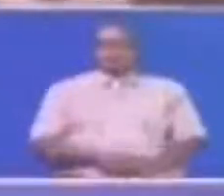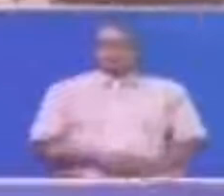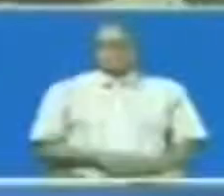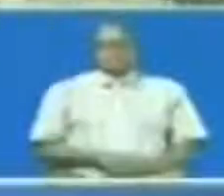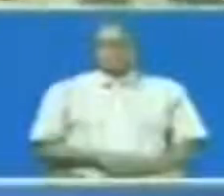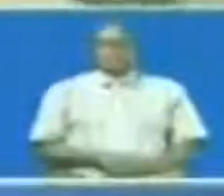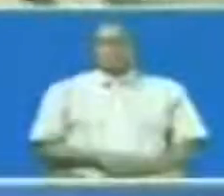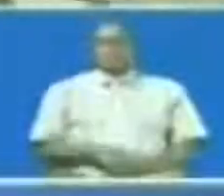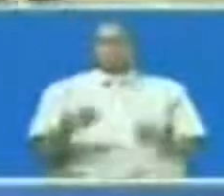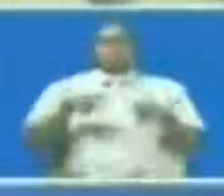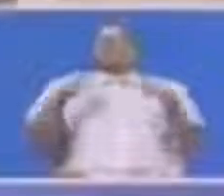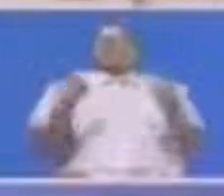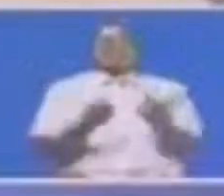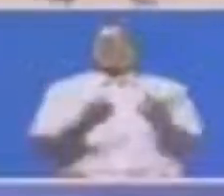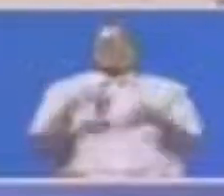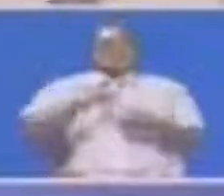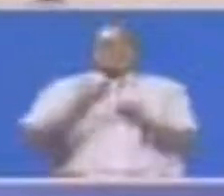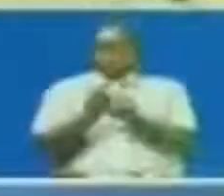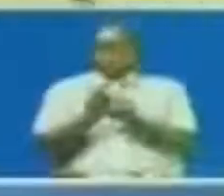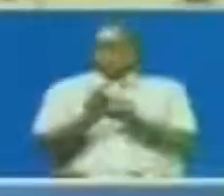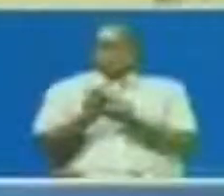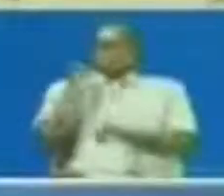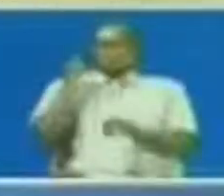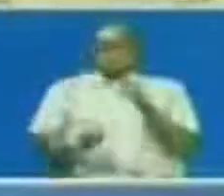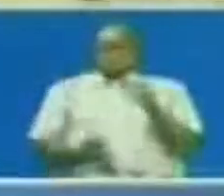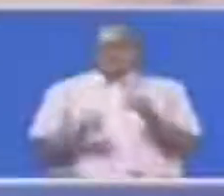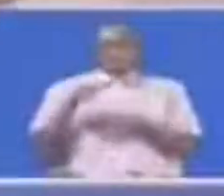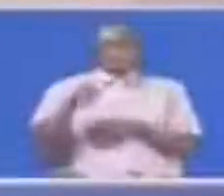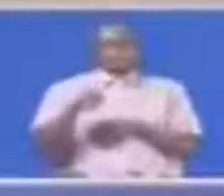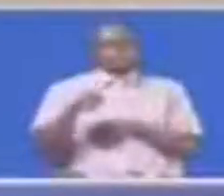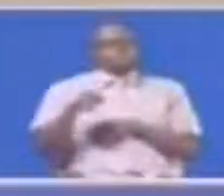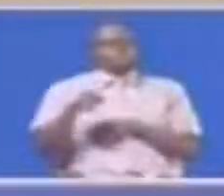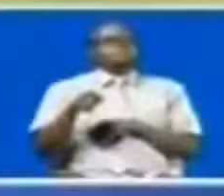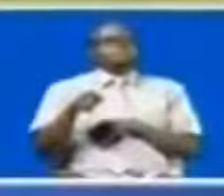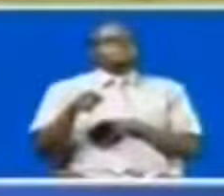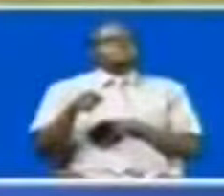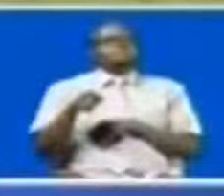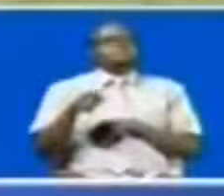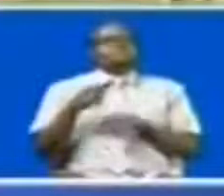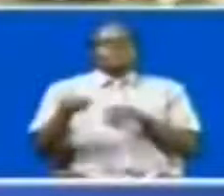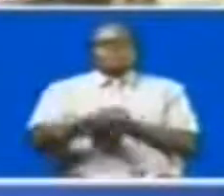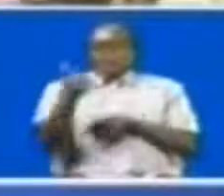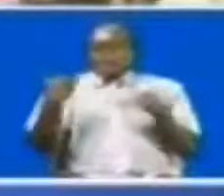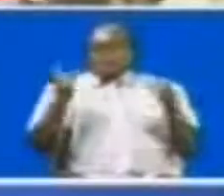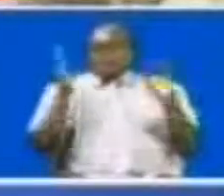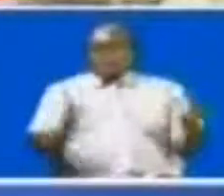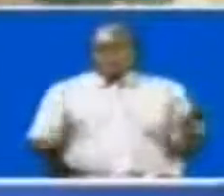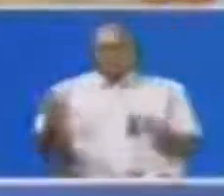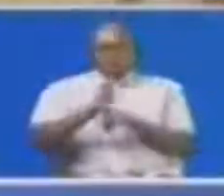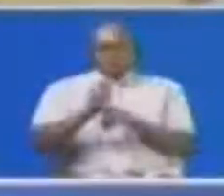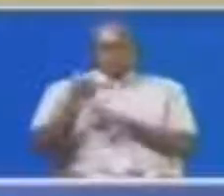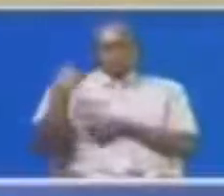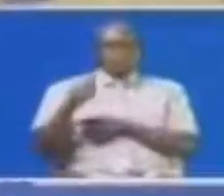A fragment of the national team will make its debut in the Netball Championships qualifiers, while other players sharpen